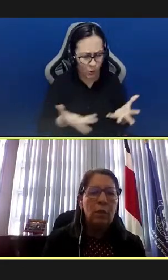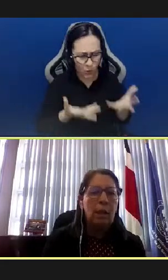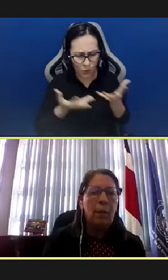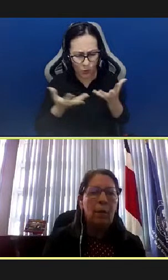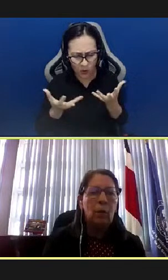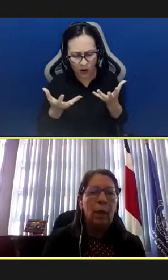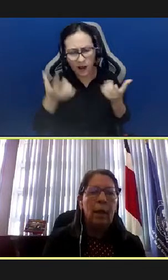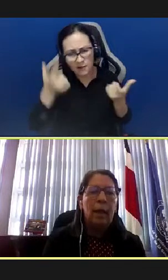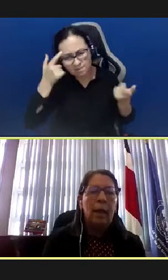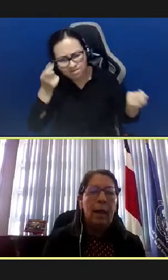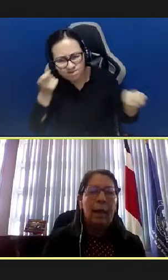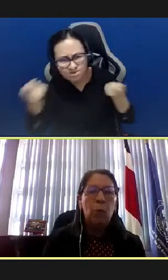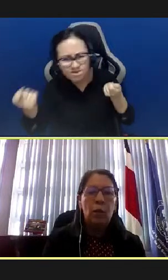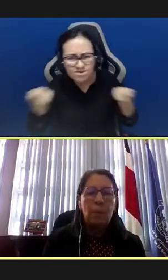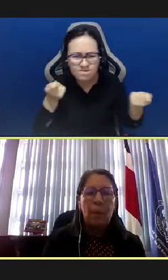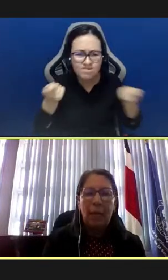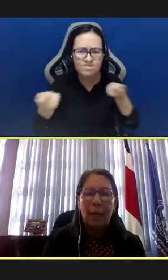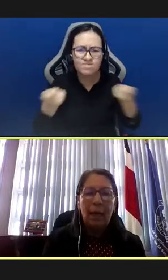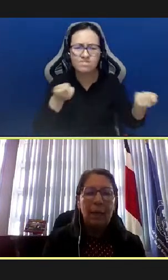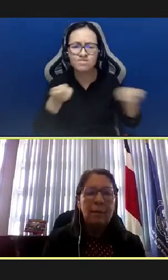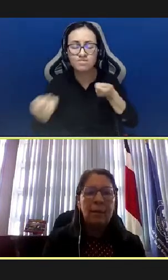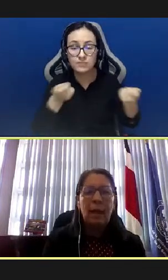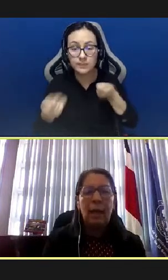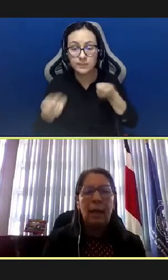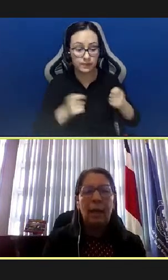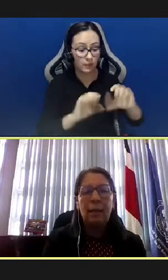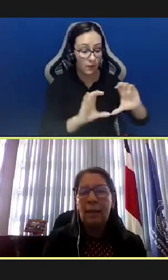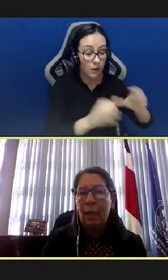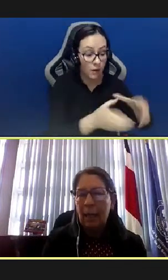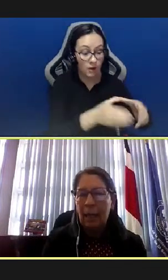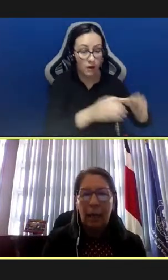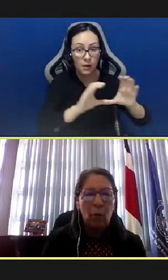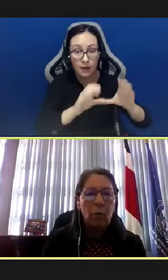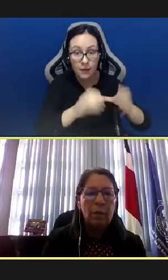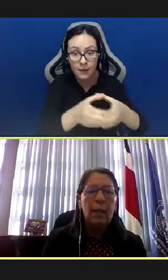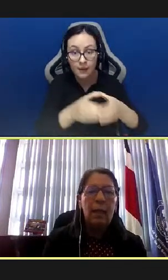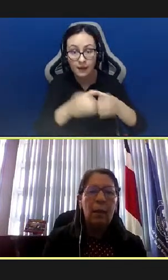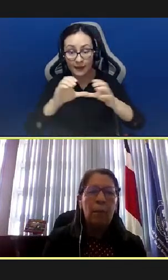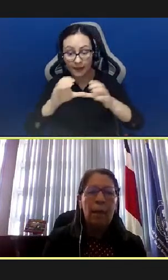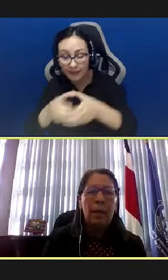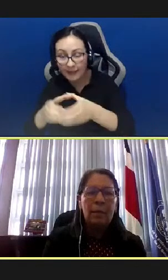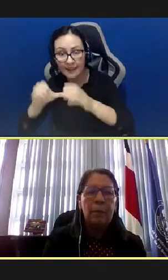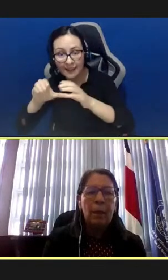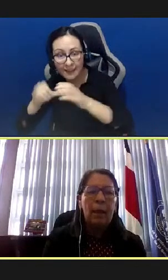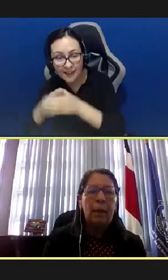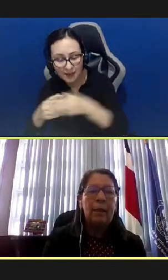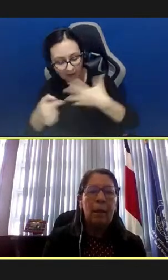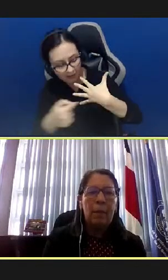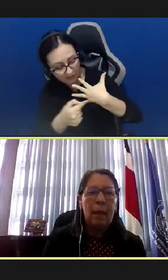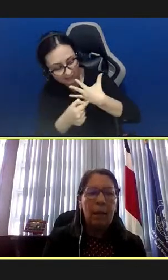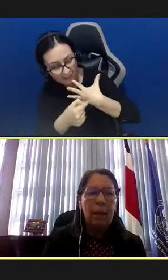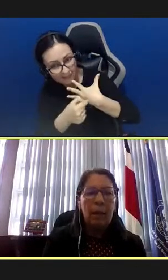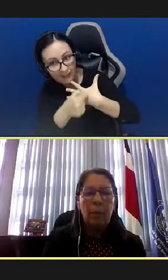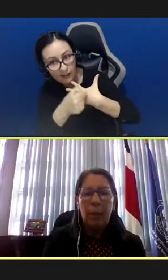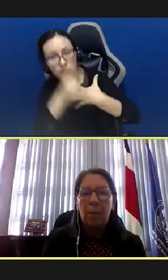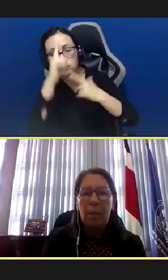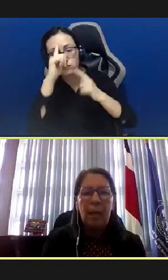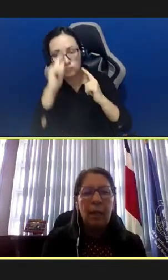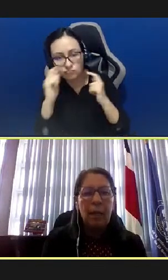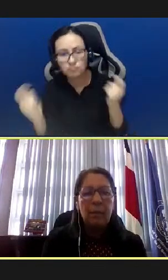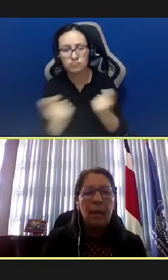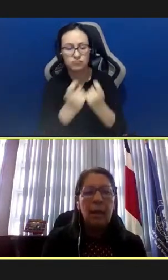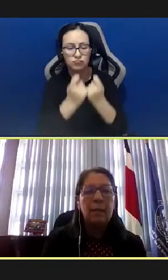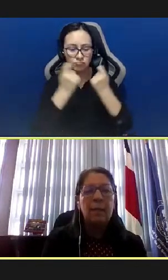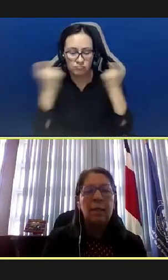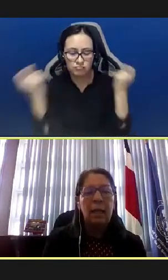working and creating a virtual system where we also address the needs of children and adolescents